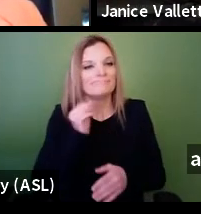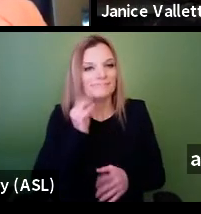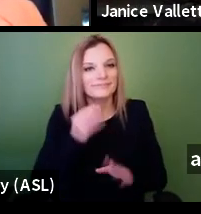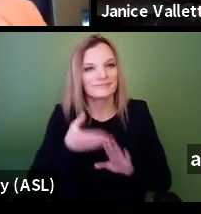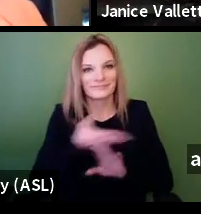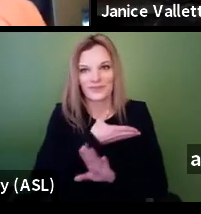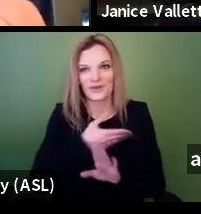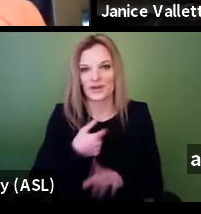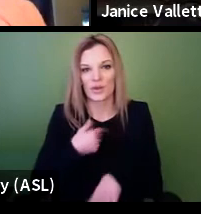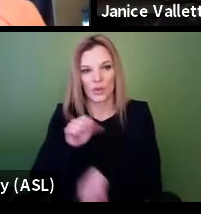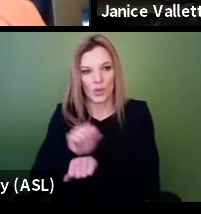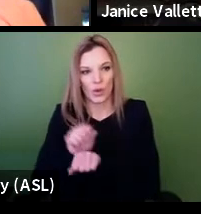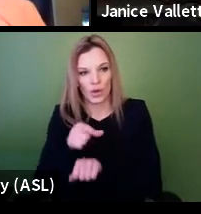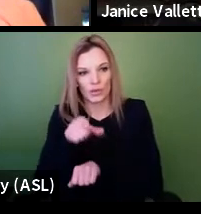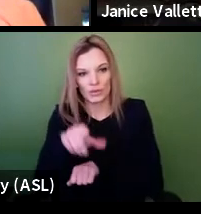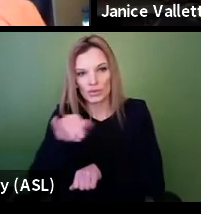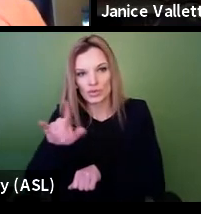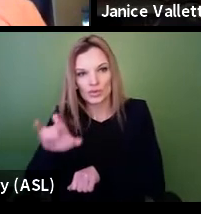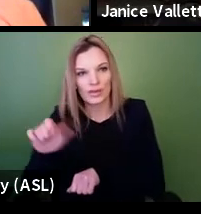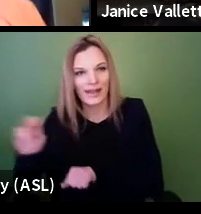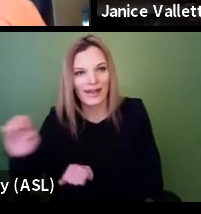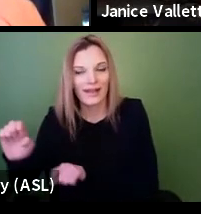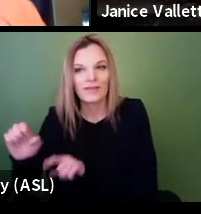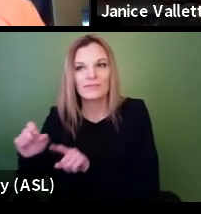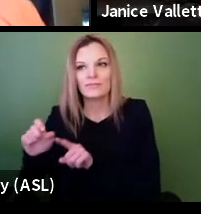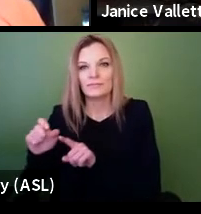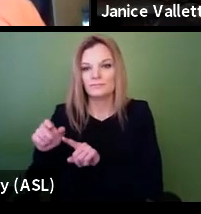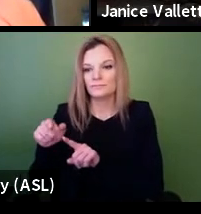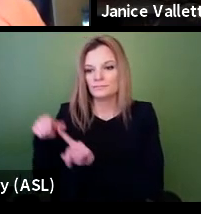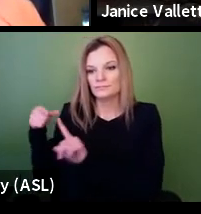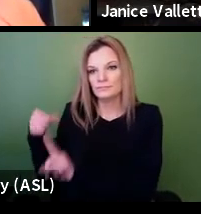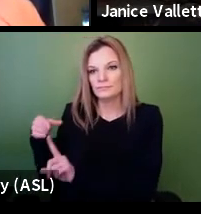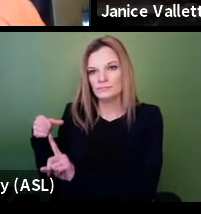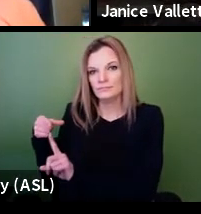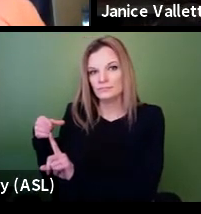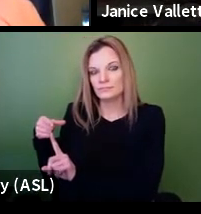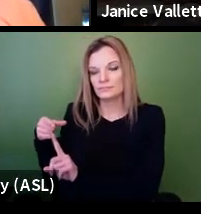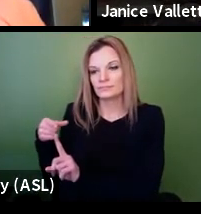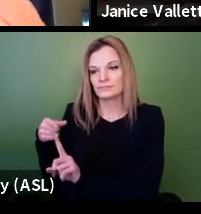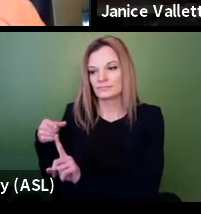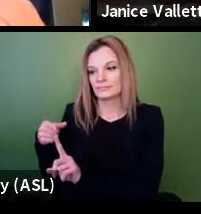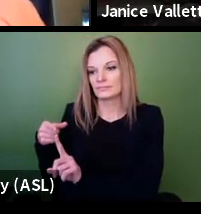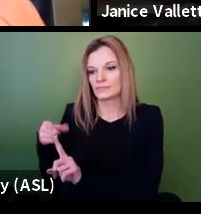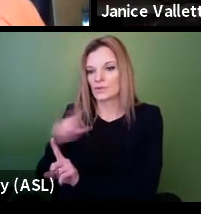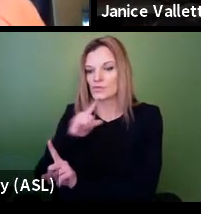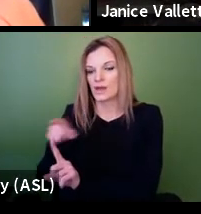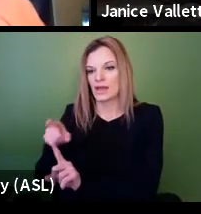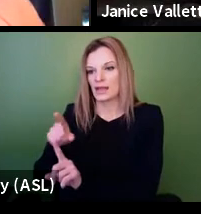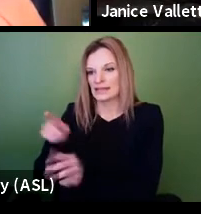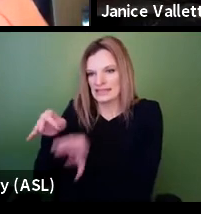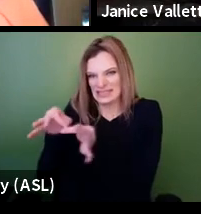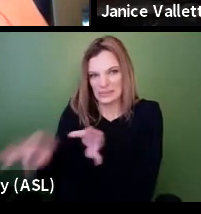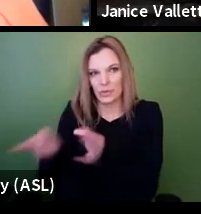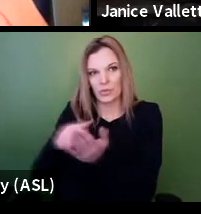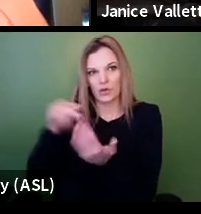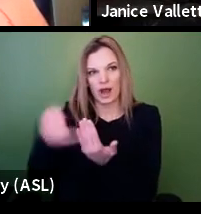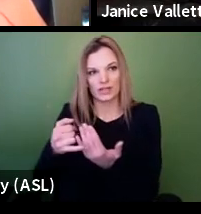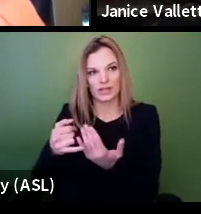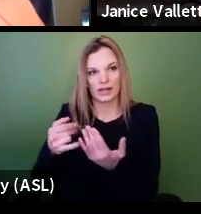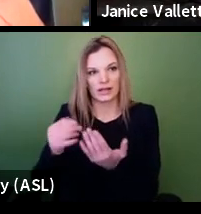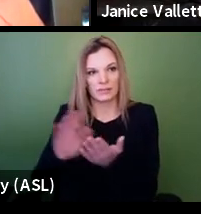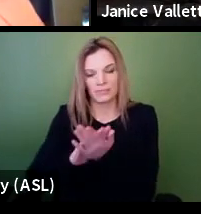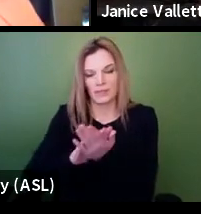working with Julianne as she expands a simple project into a 50-page document. So,